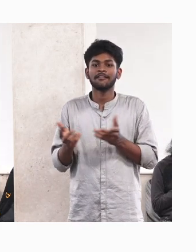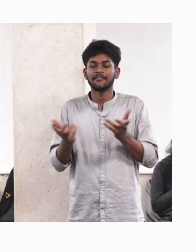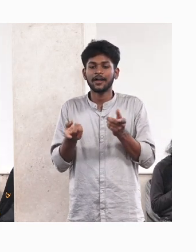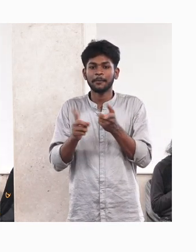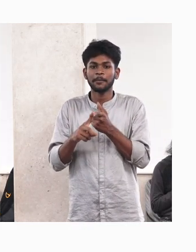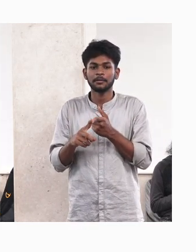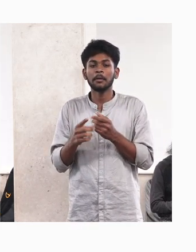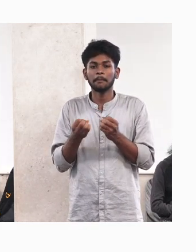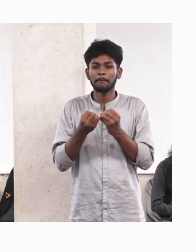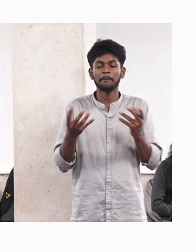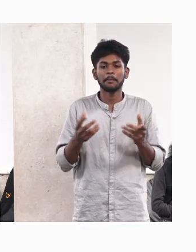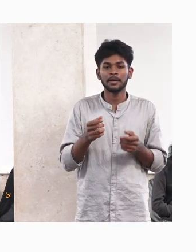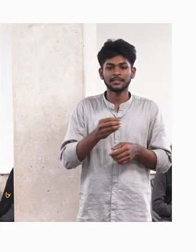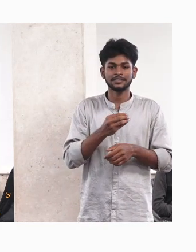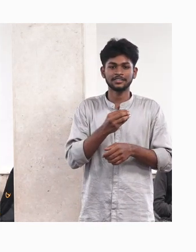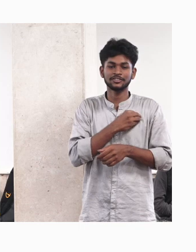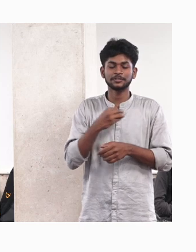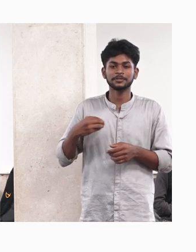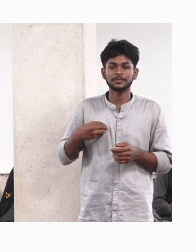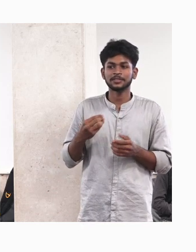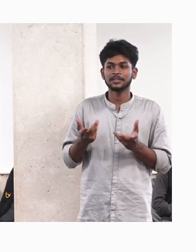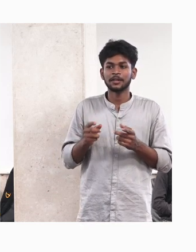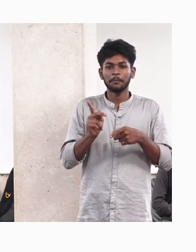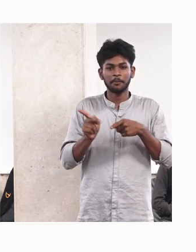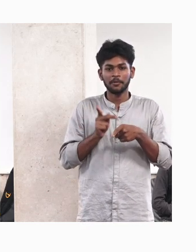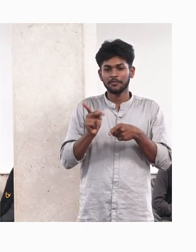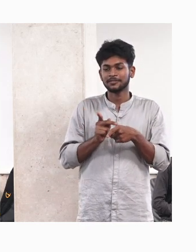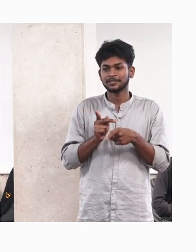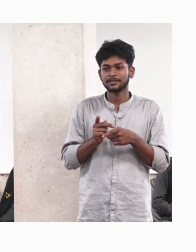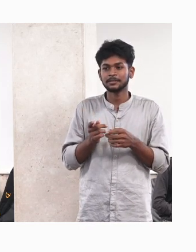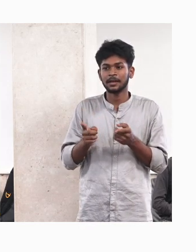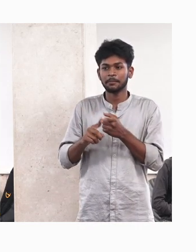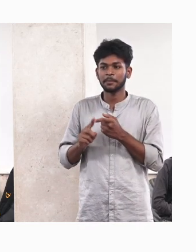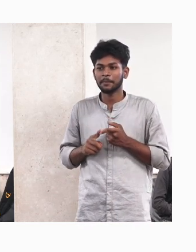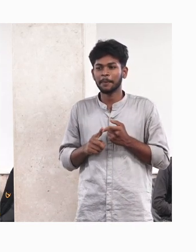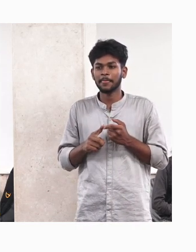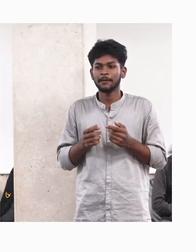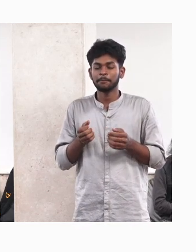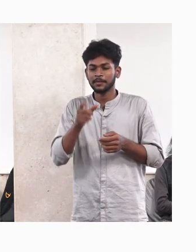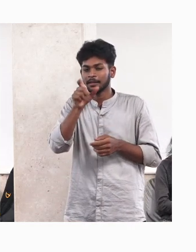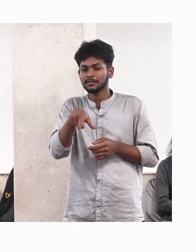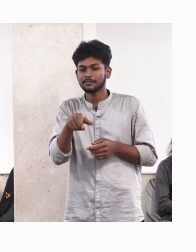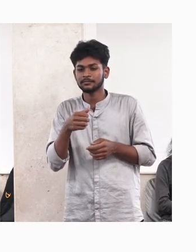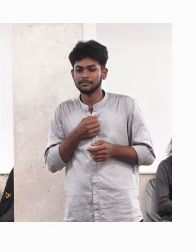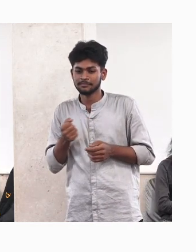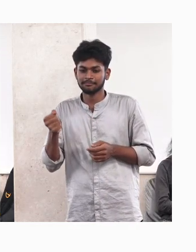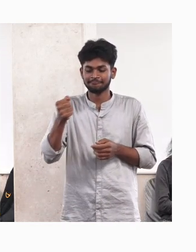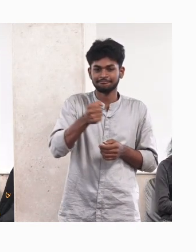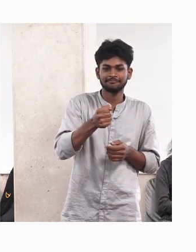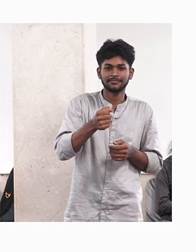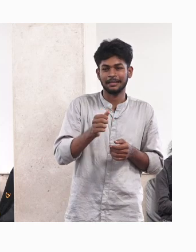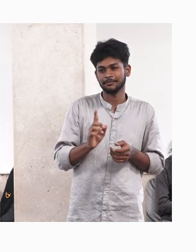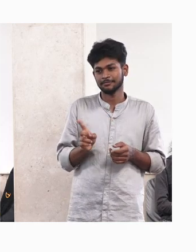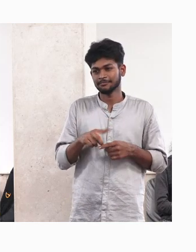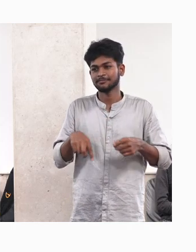it's the doctor leading the agenda, is professional leading the agenda, but just the clients leading the agenda. When,